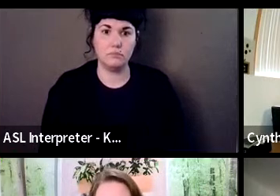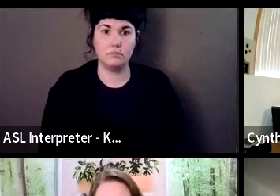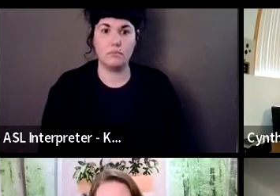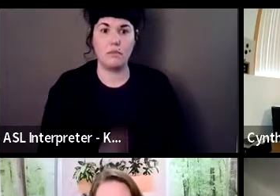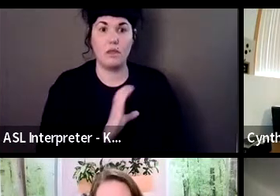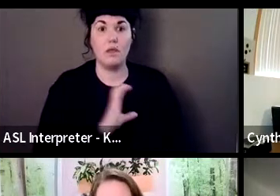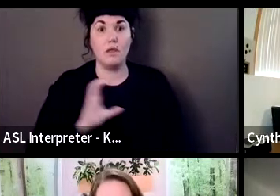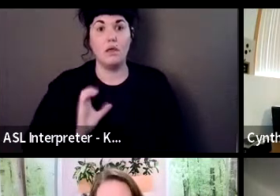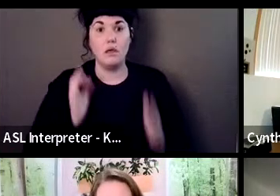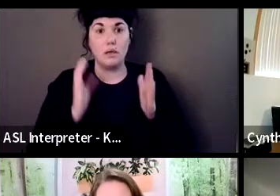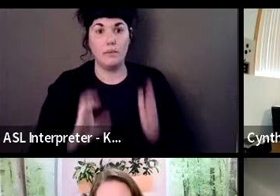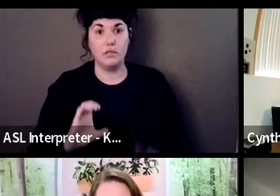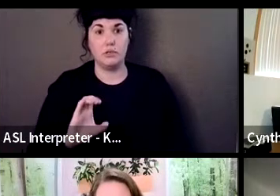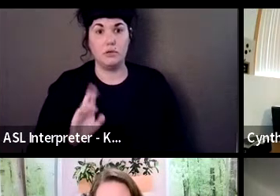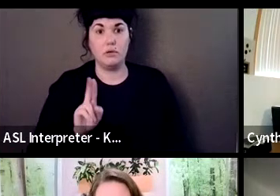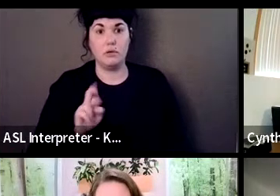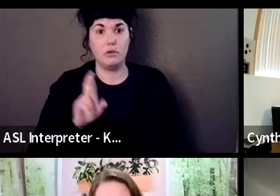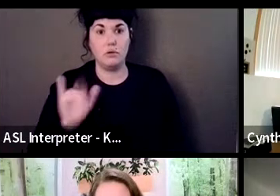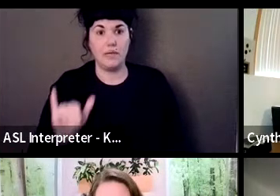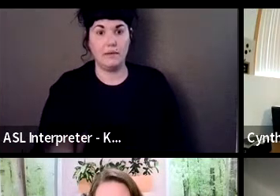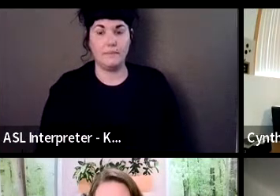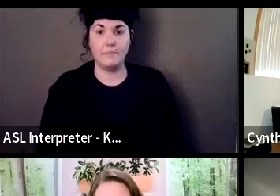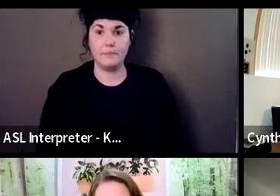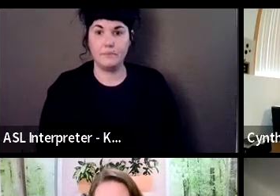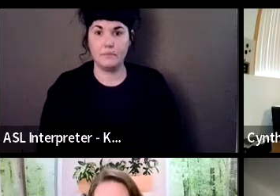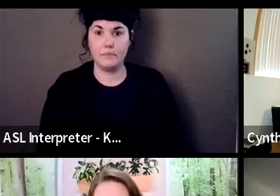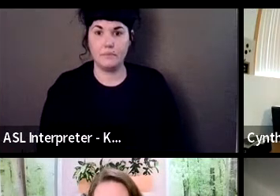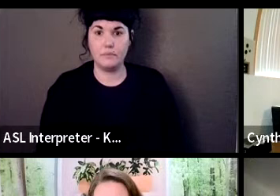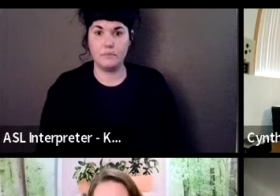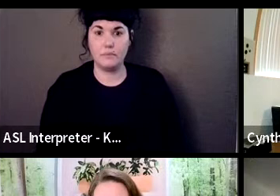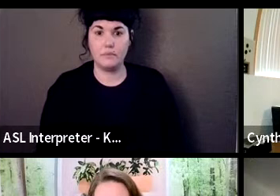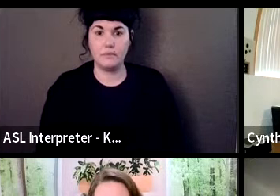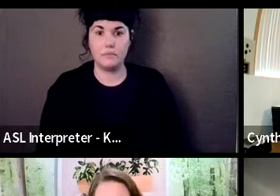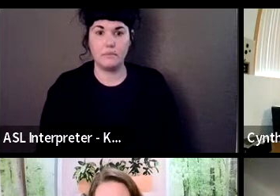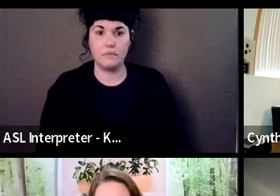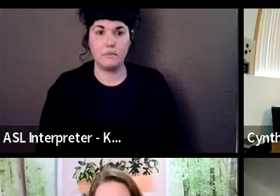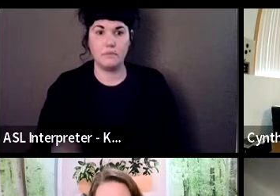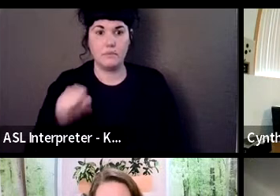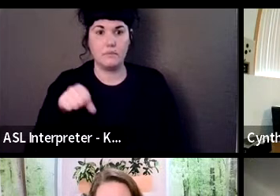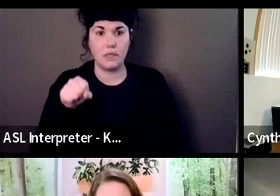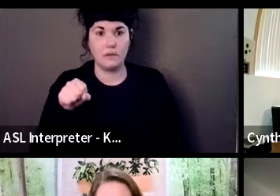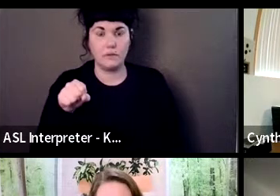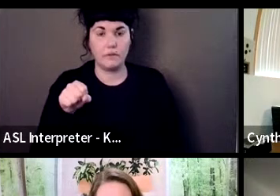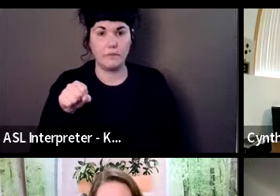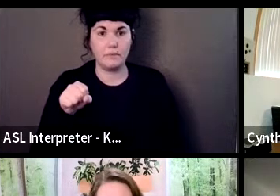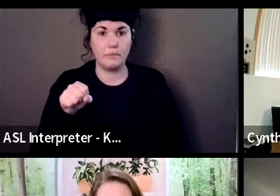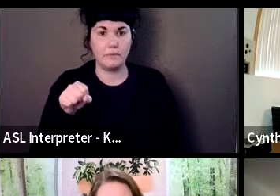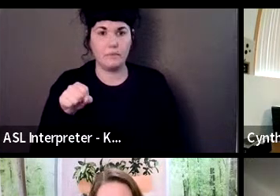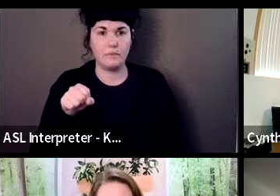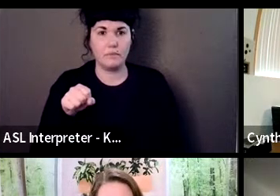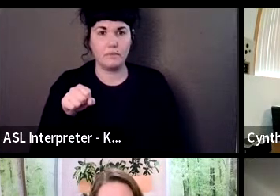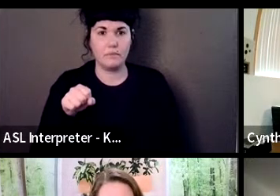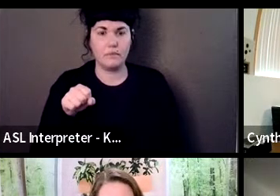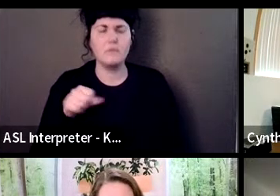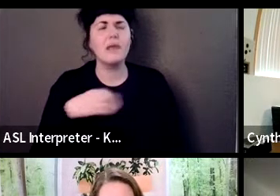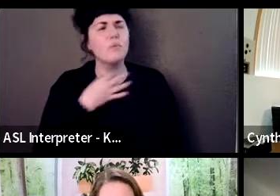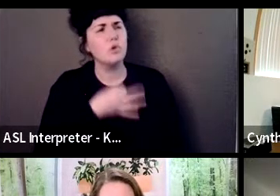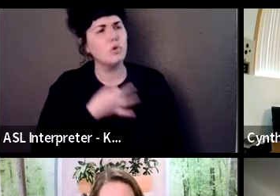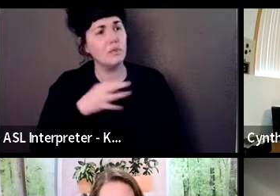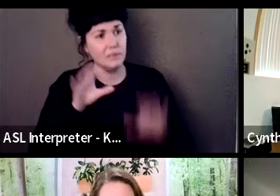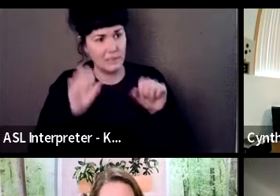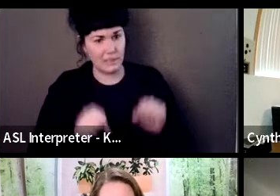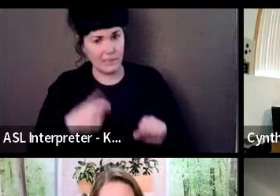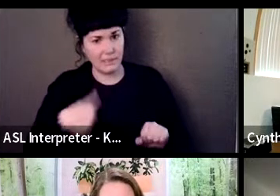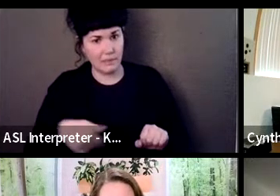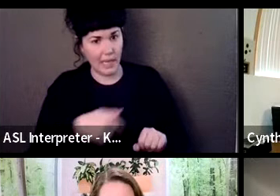Commissioner Curry. Yes, I was wondering, can we refer to what the other states